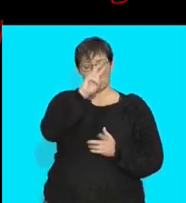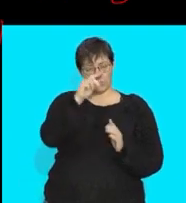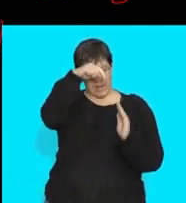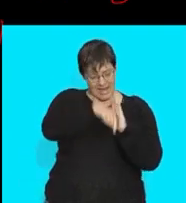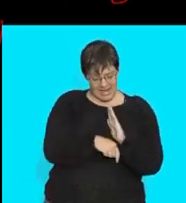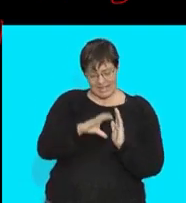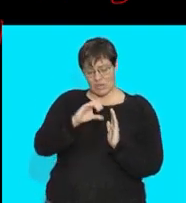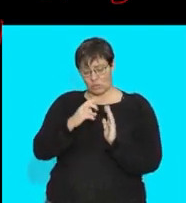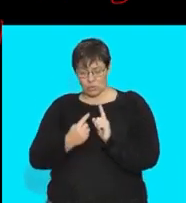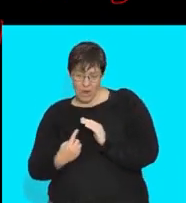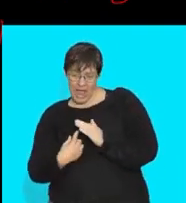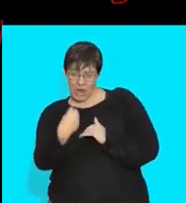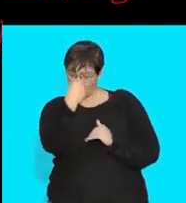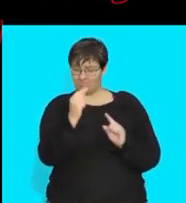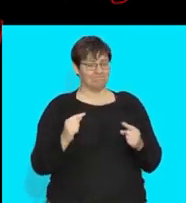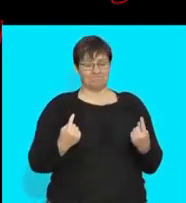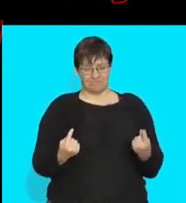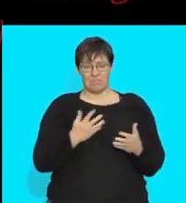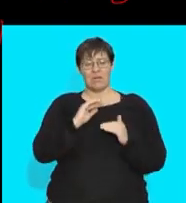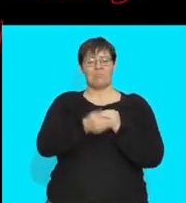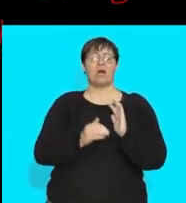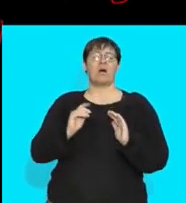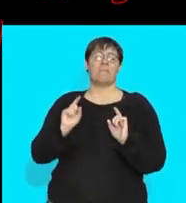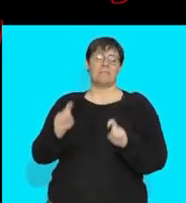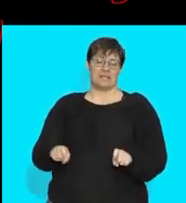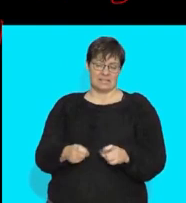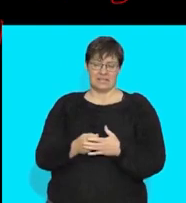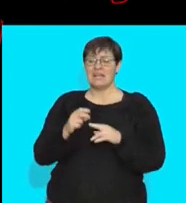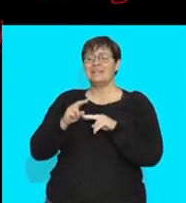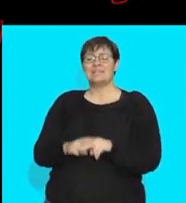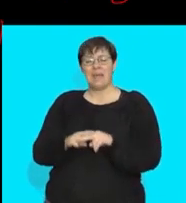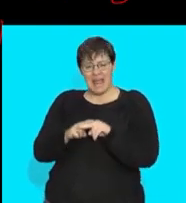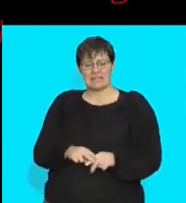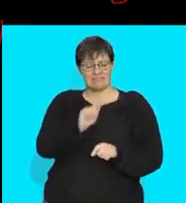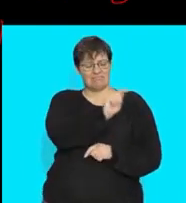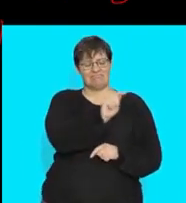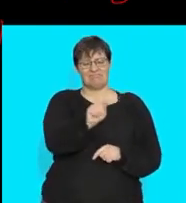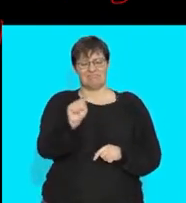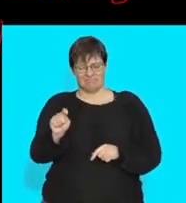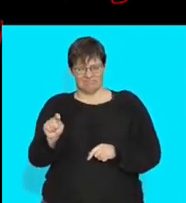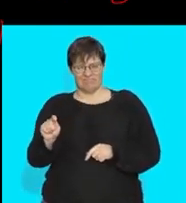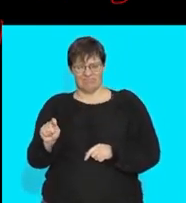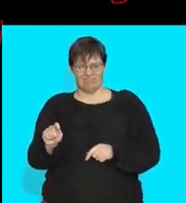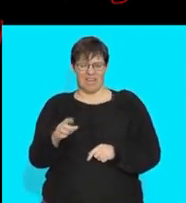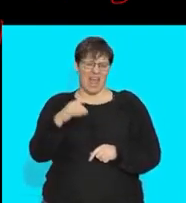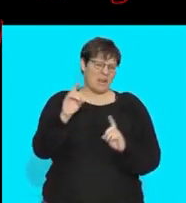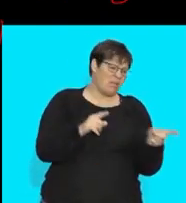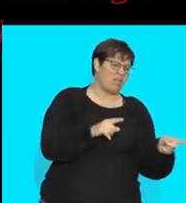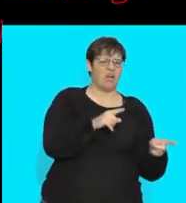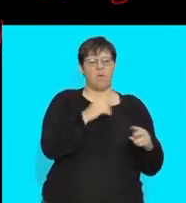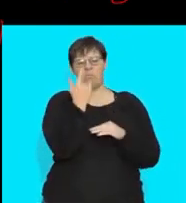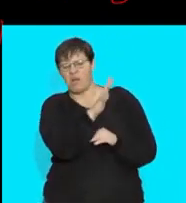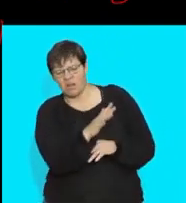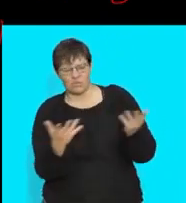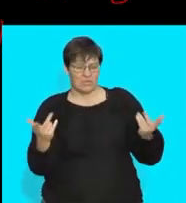in. So that's well protected. And again, it all depends on the organism. I won't say how important is the